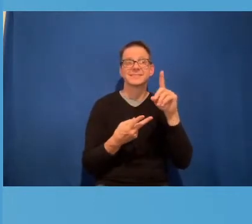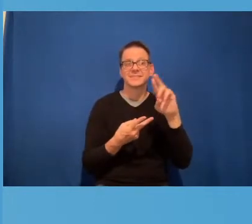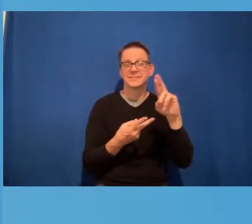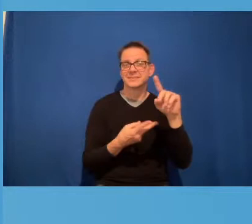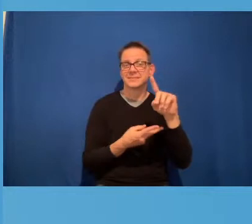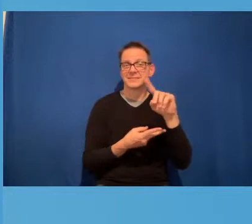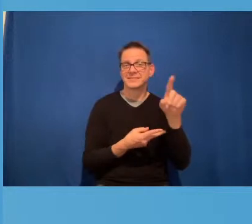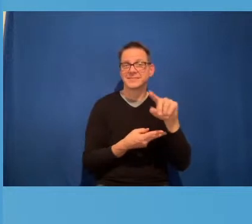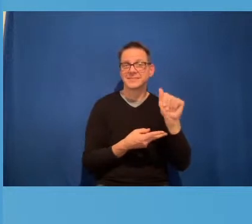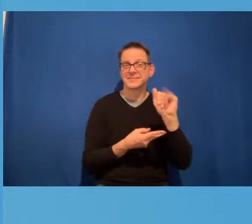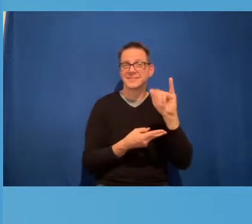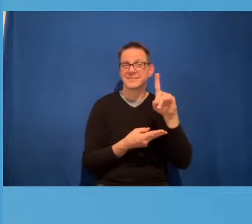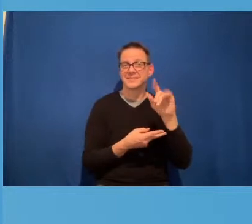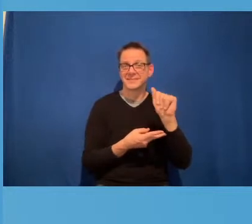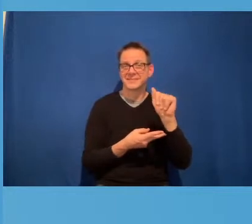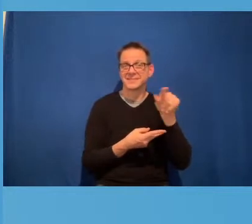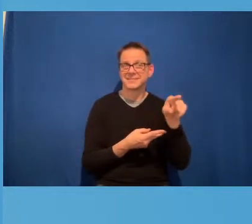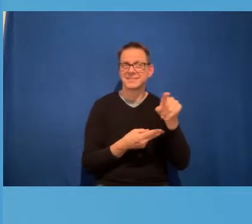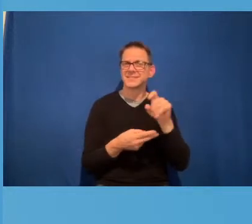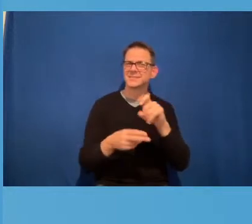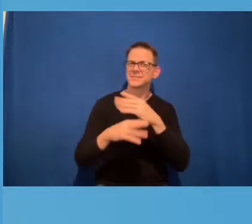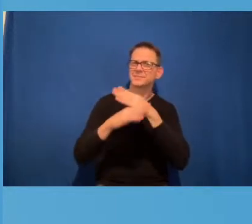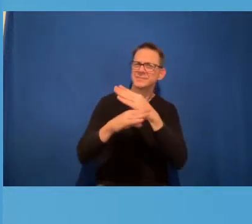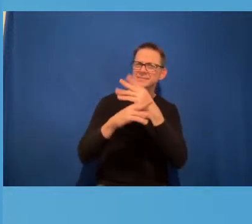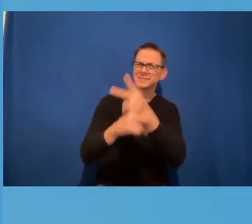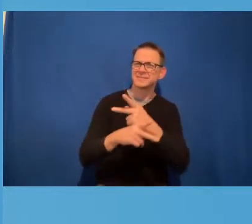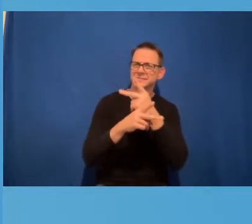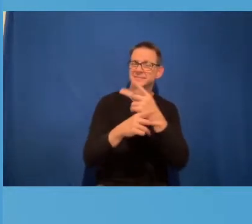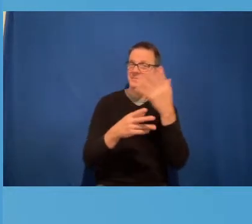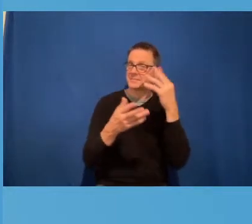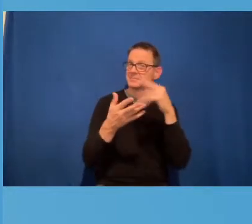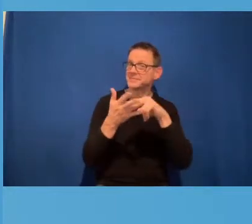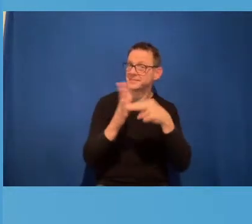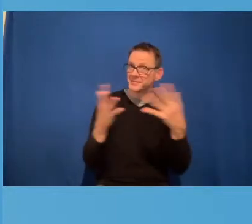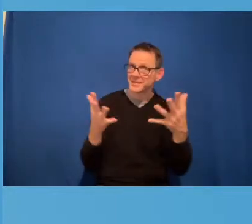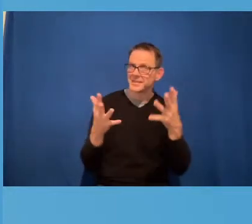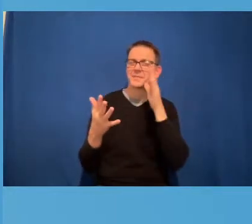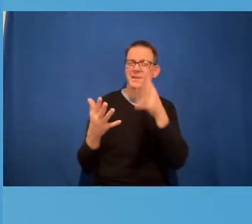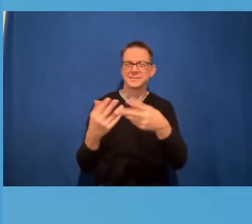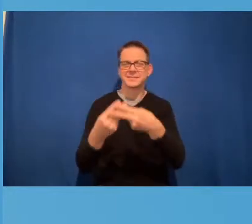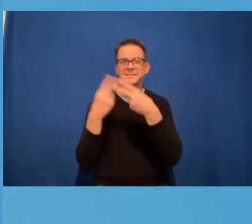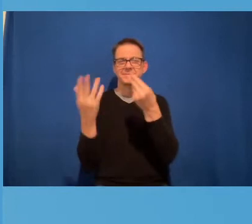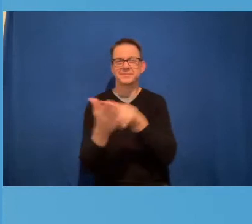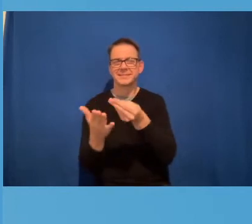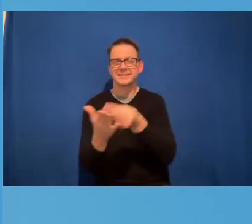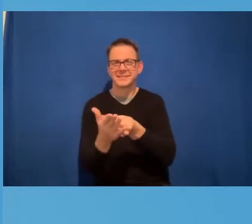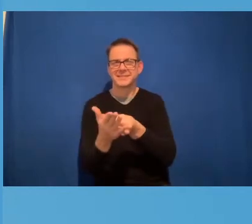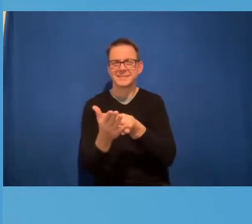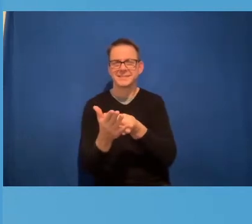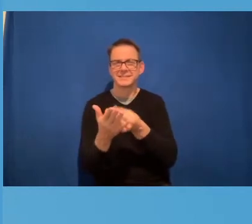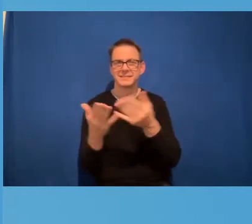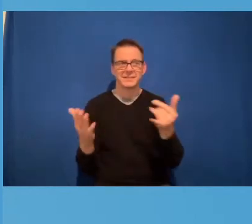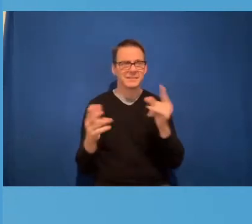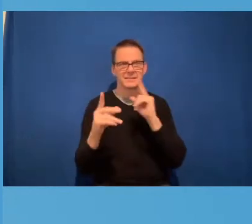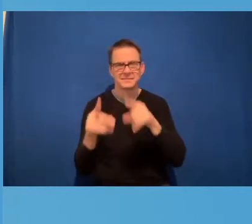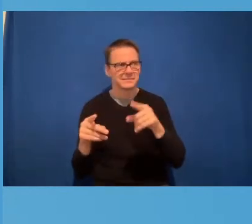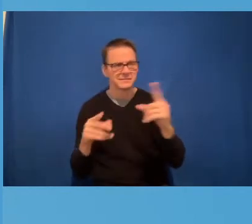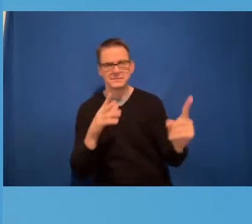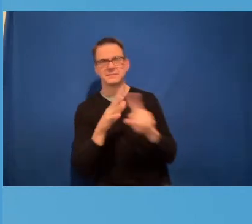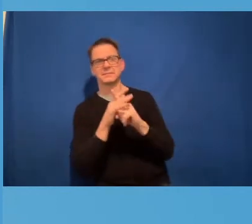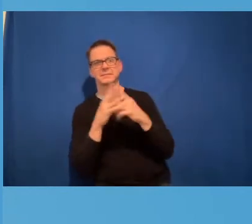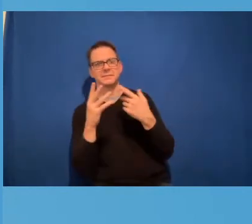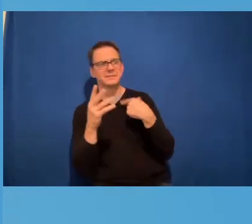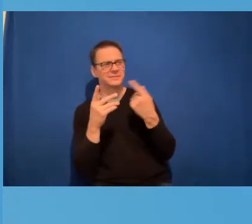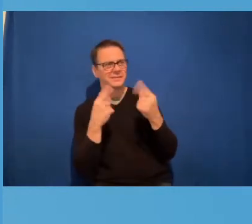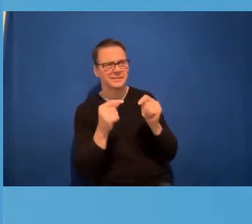this very, very reactionary phase. And if we don't get out of this, it will just continue until more and more patients die. And then if we talk about